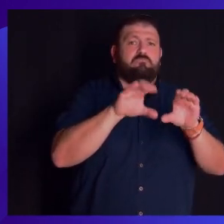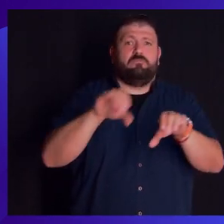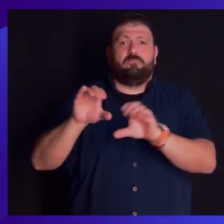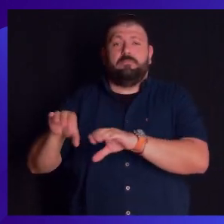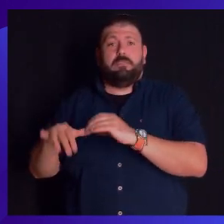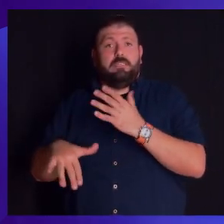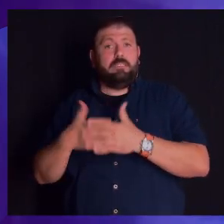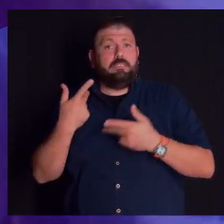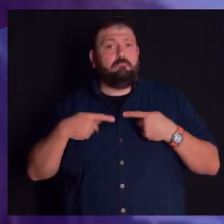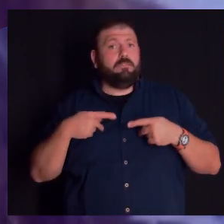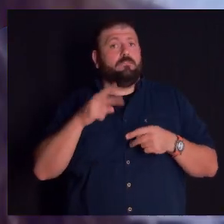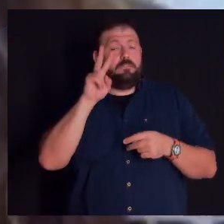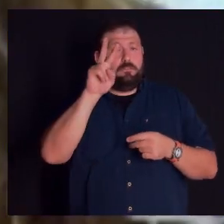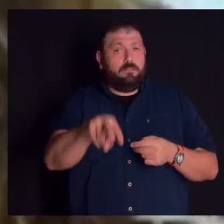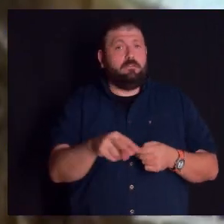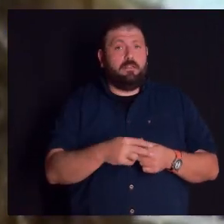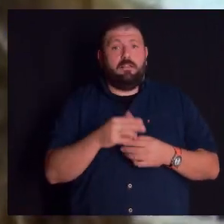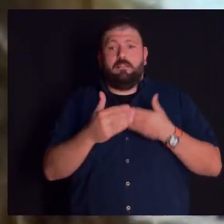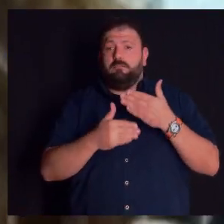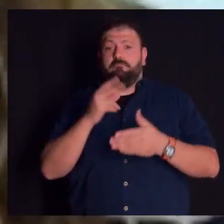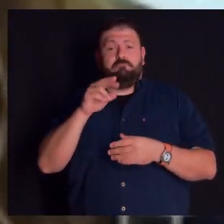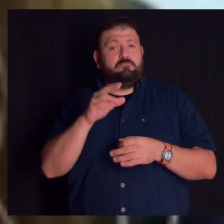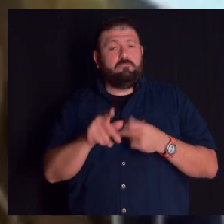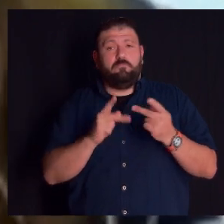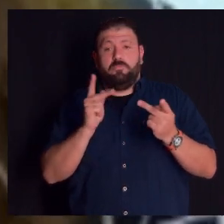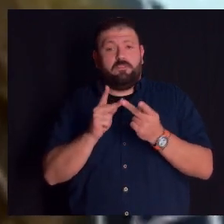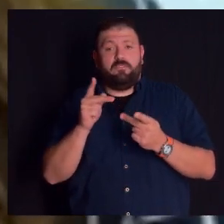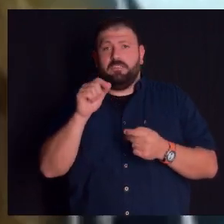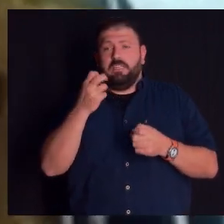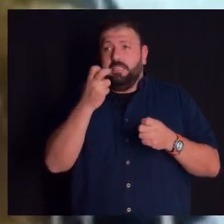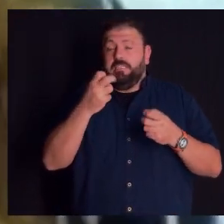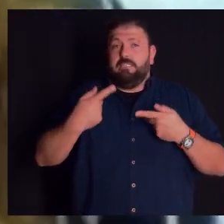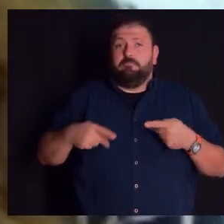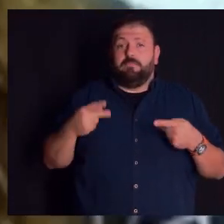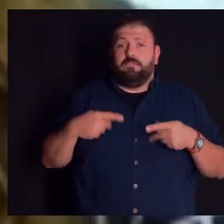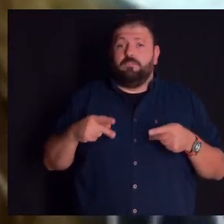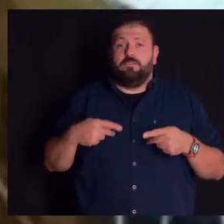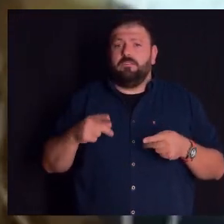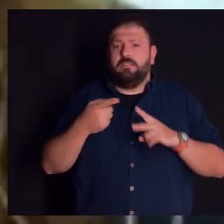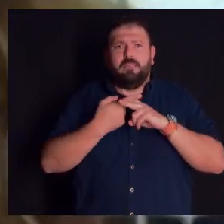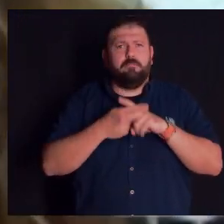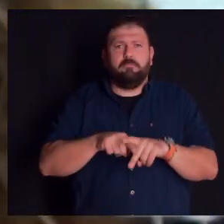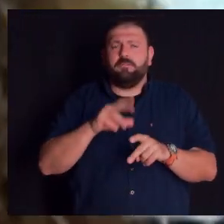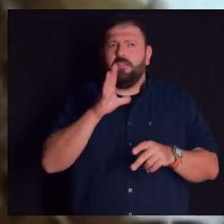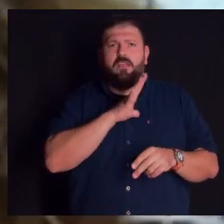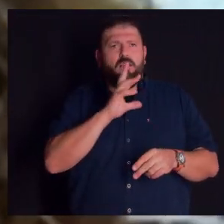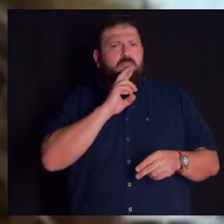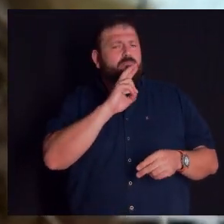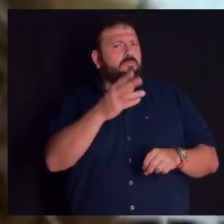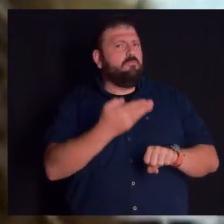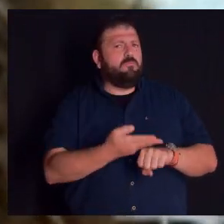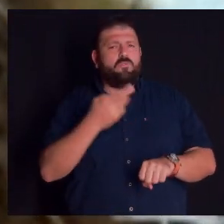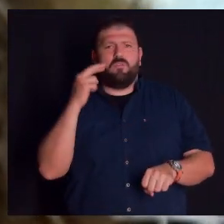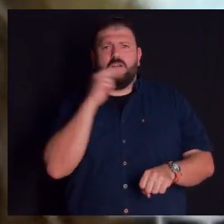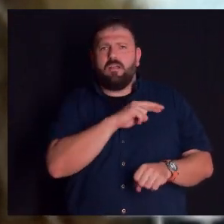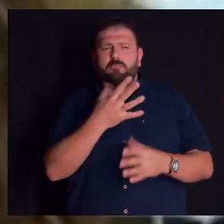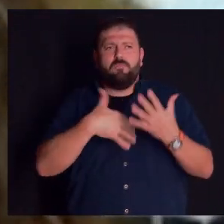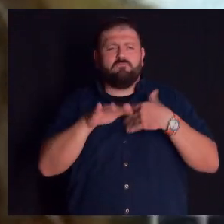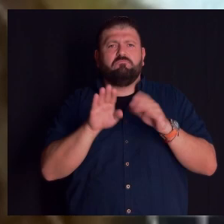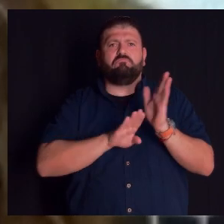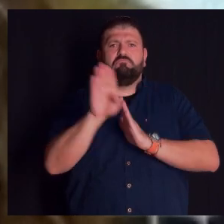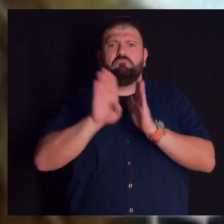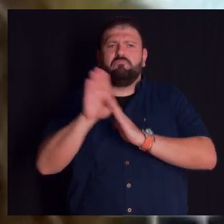We sign up 15 people via web. So those guys start to get quick